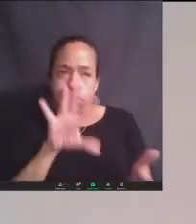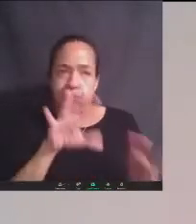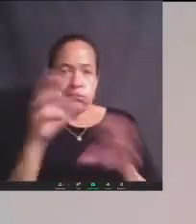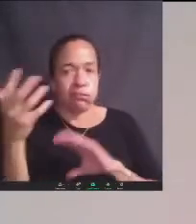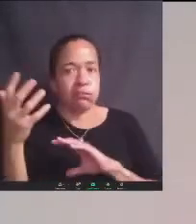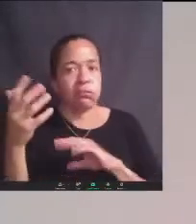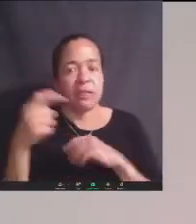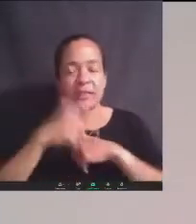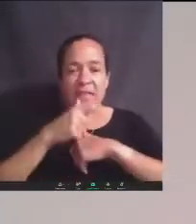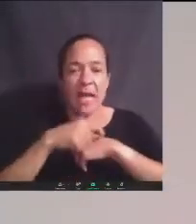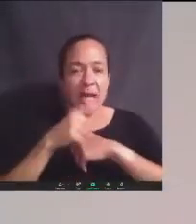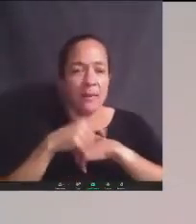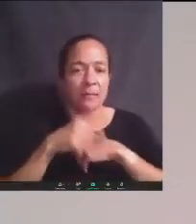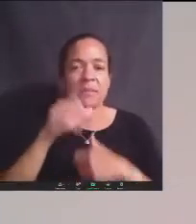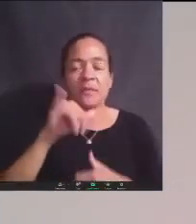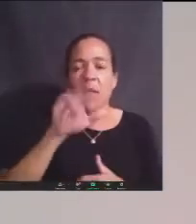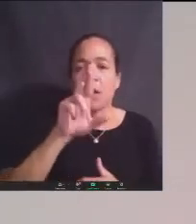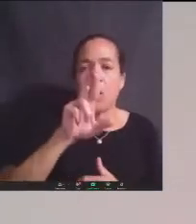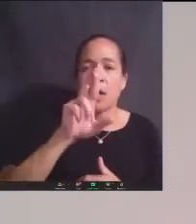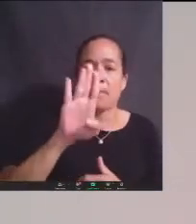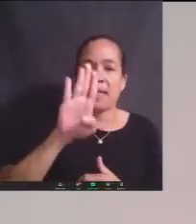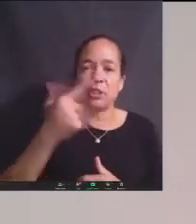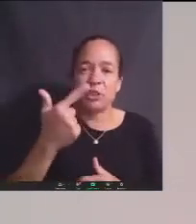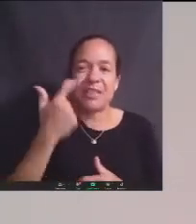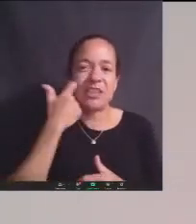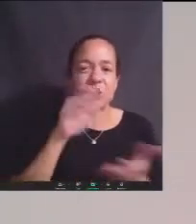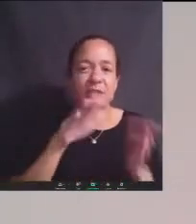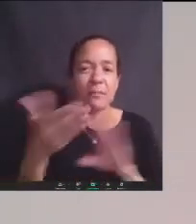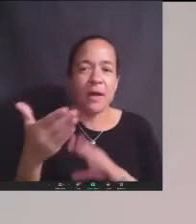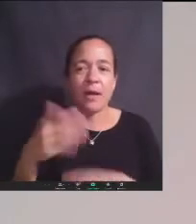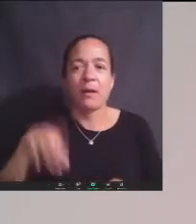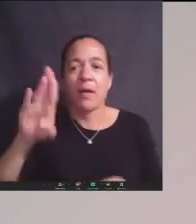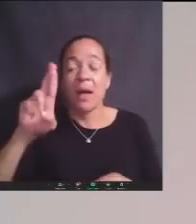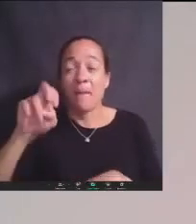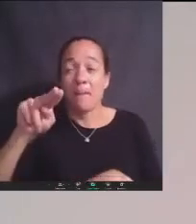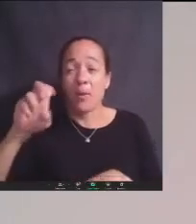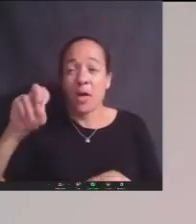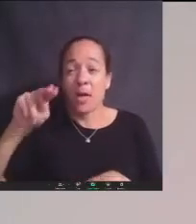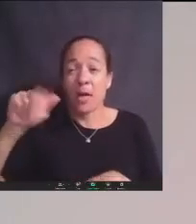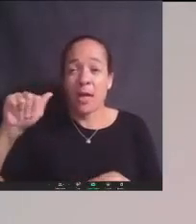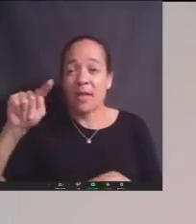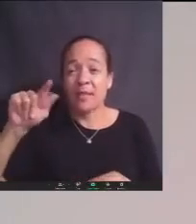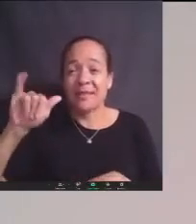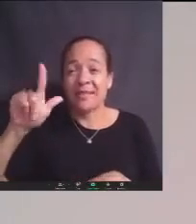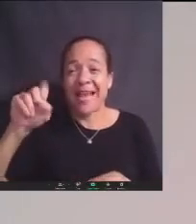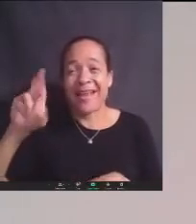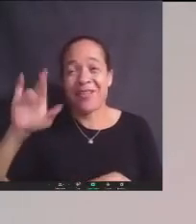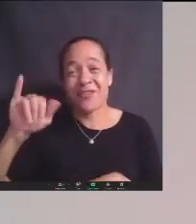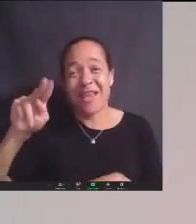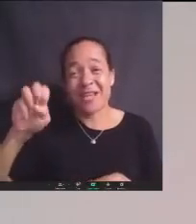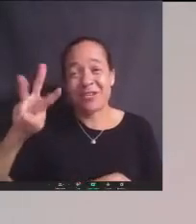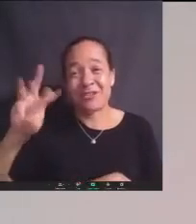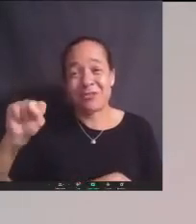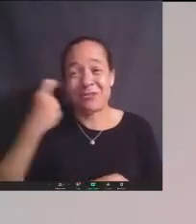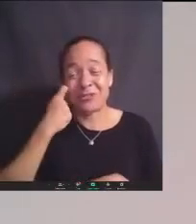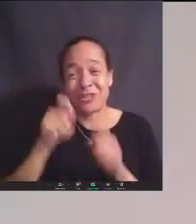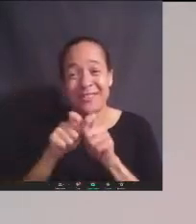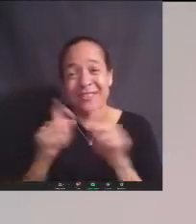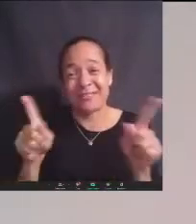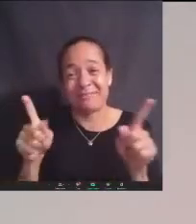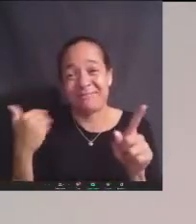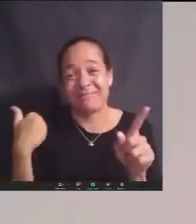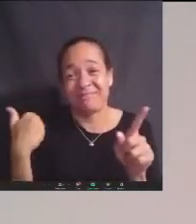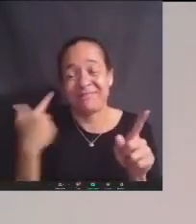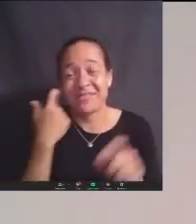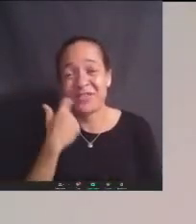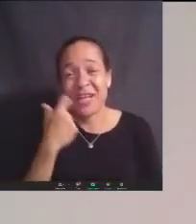with Breonna Taylor news that came out just shortly before the session started. Yeah. This is a never before moment for